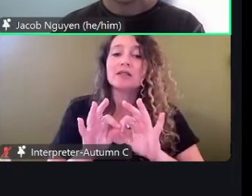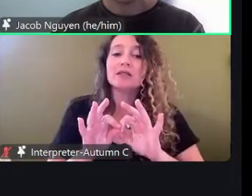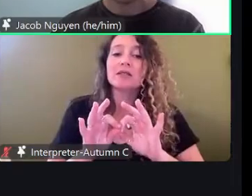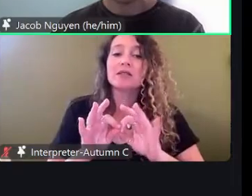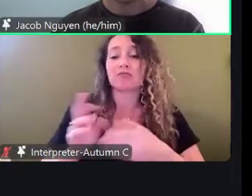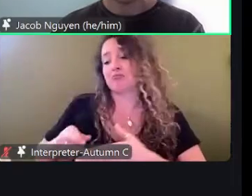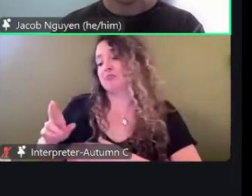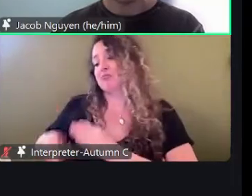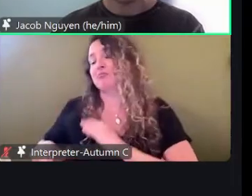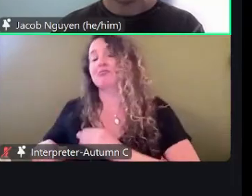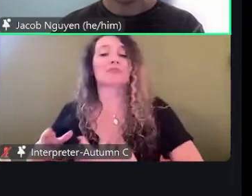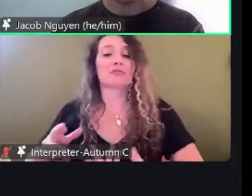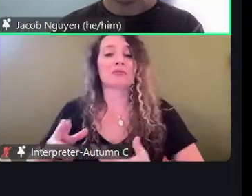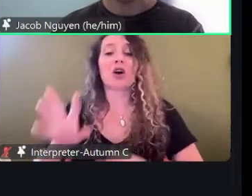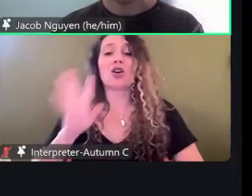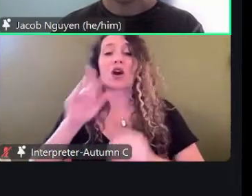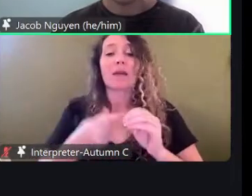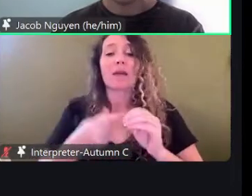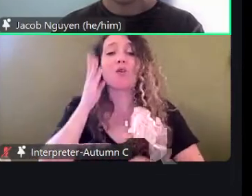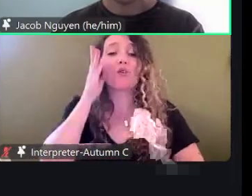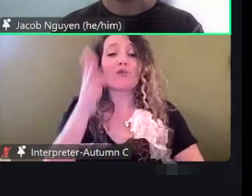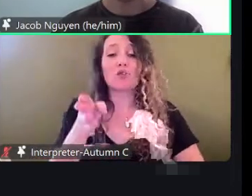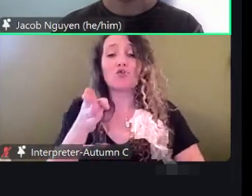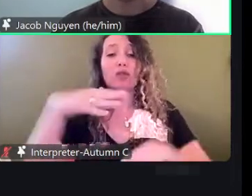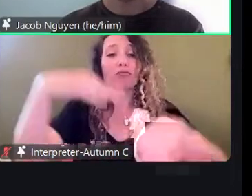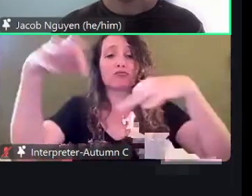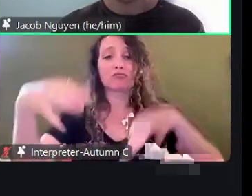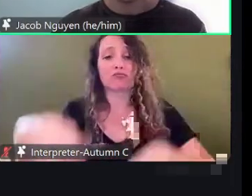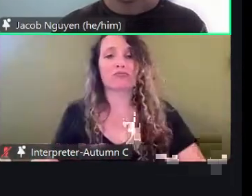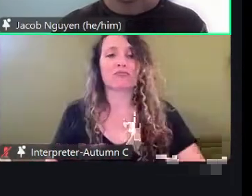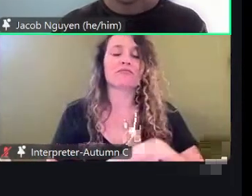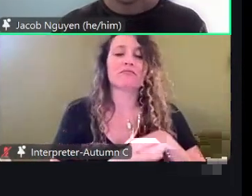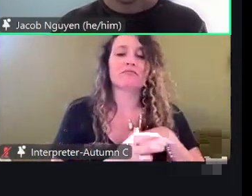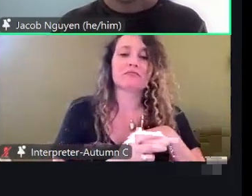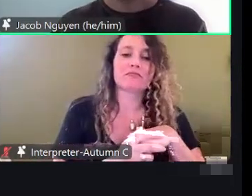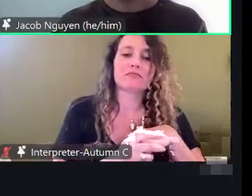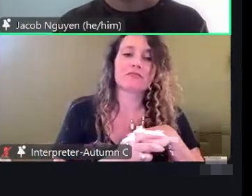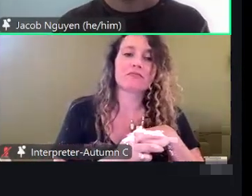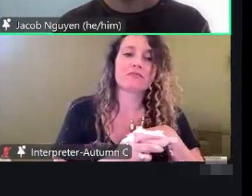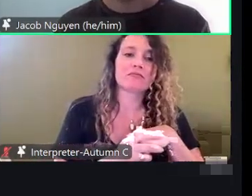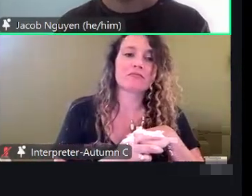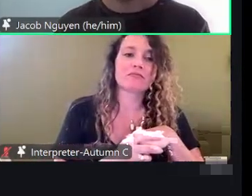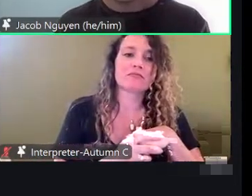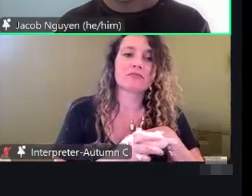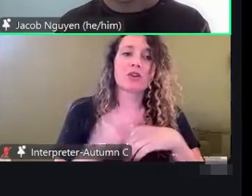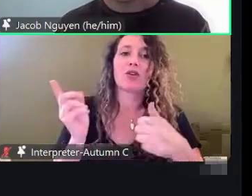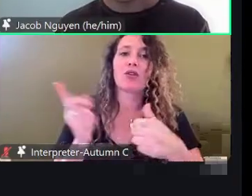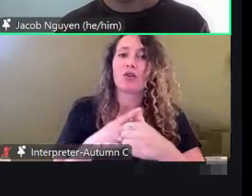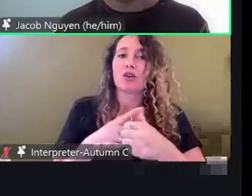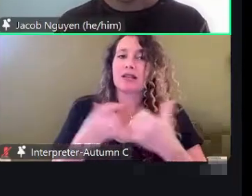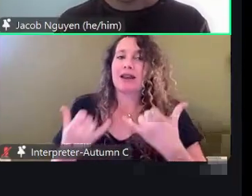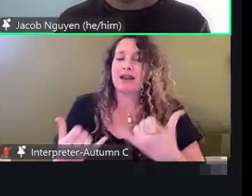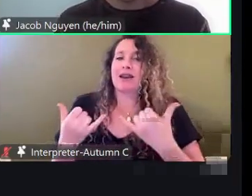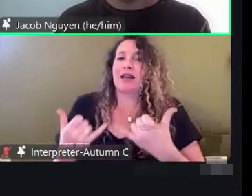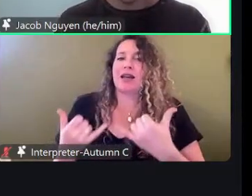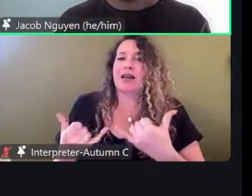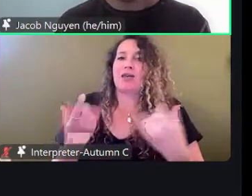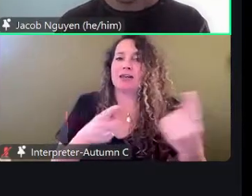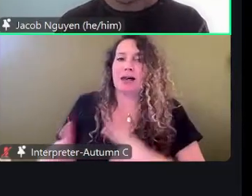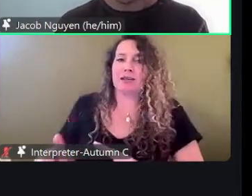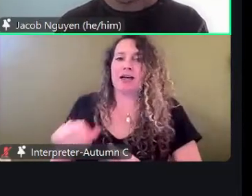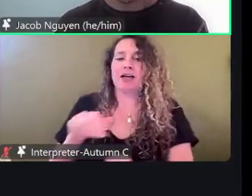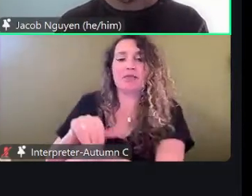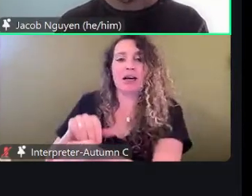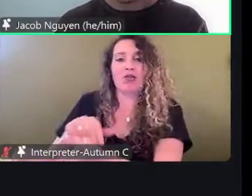results, and then I'll be talking about future directions. So first, what is the current landscape of